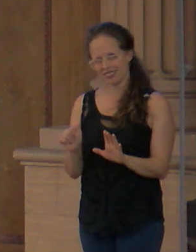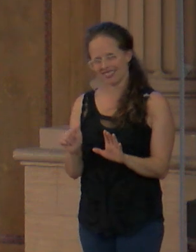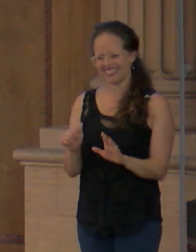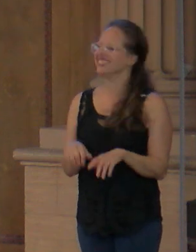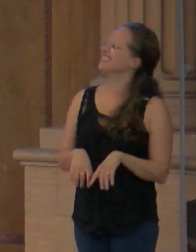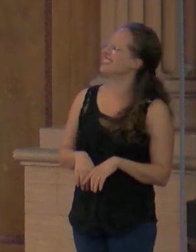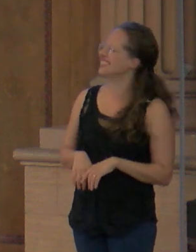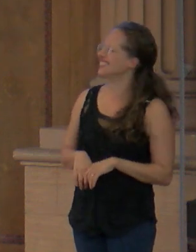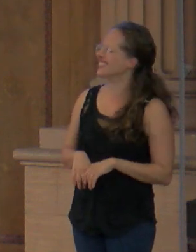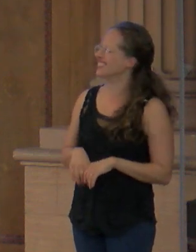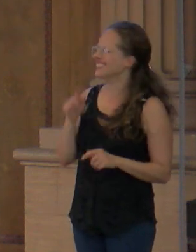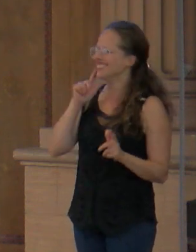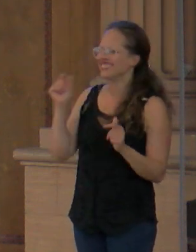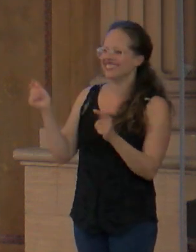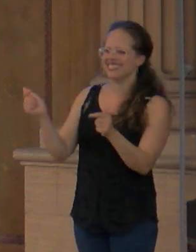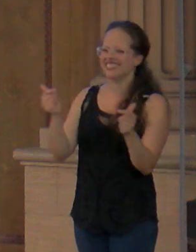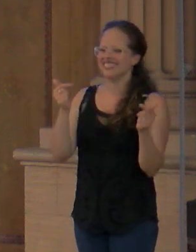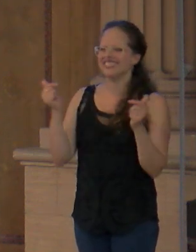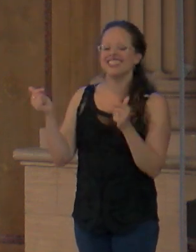dispute,